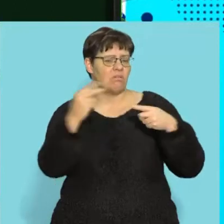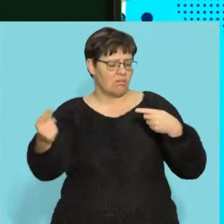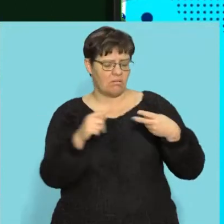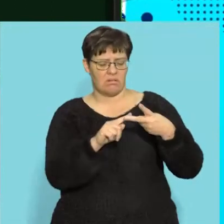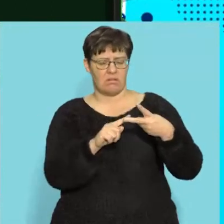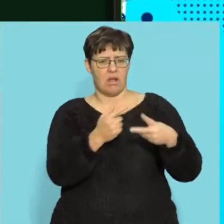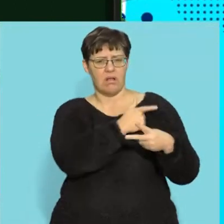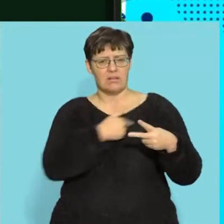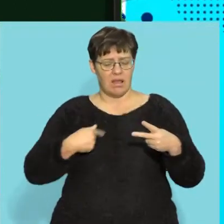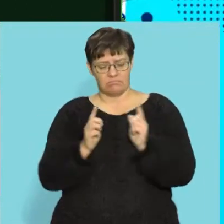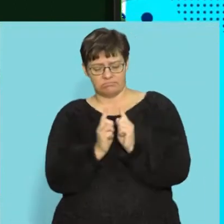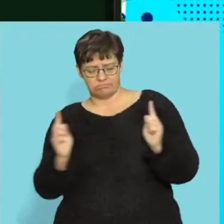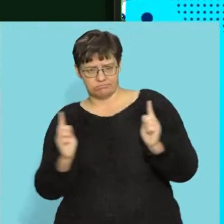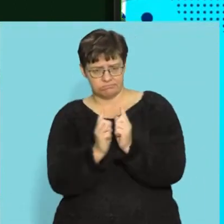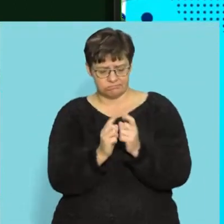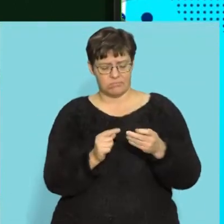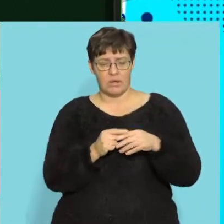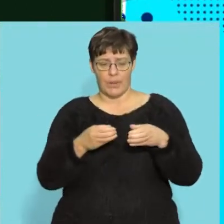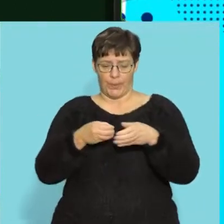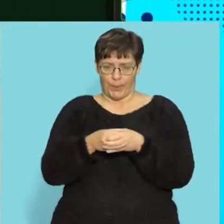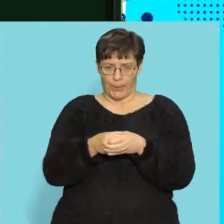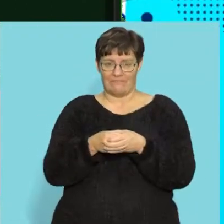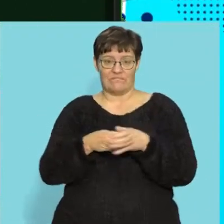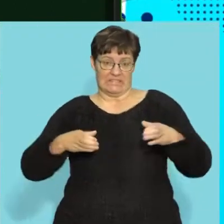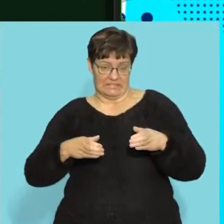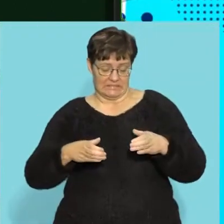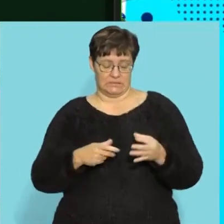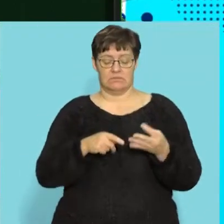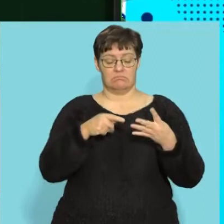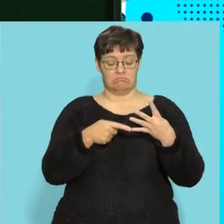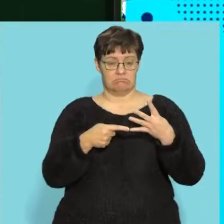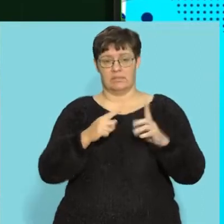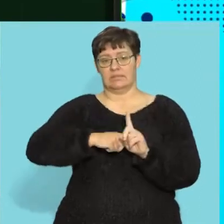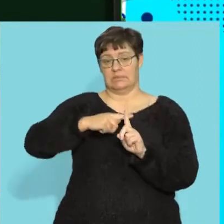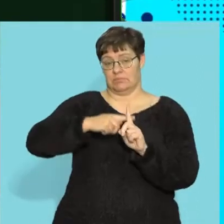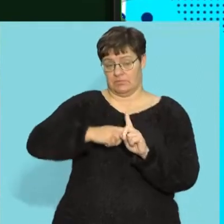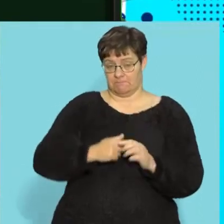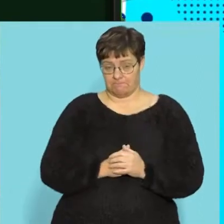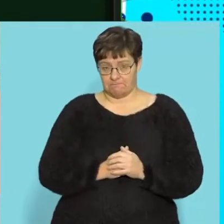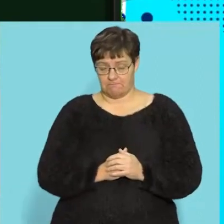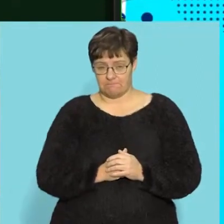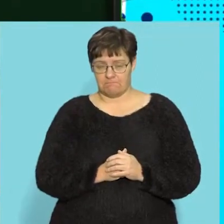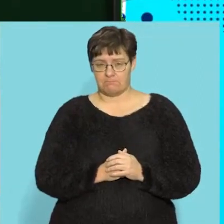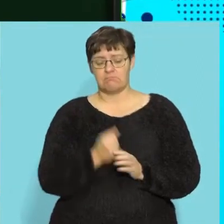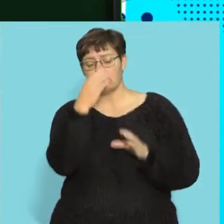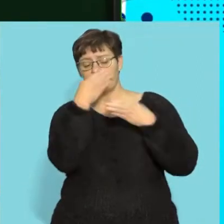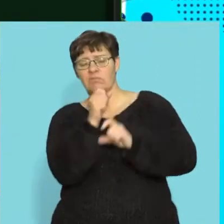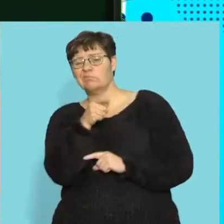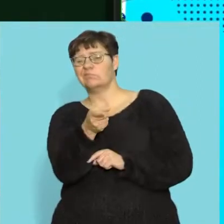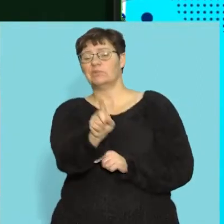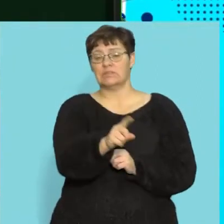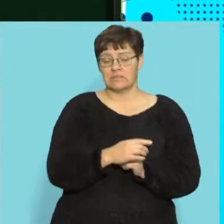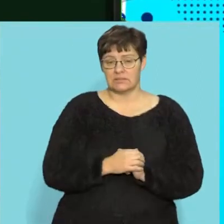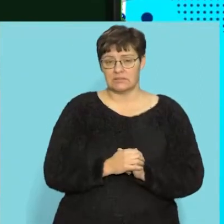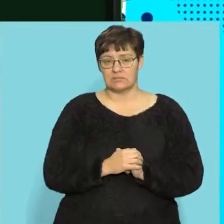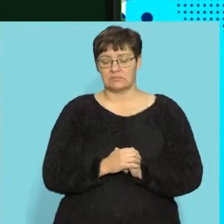material, the length of material, the diameter or cross-section, as well as the temperature, right? And then our focus now